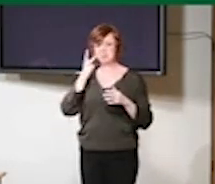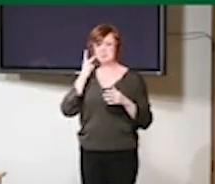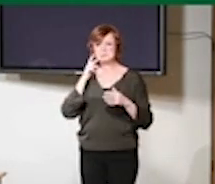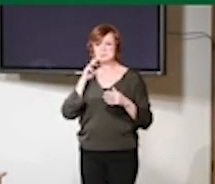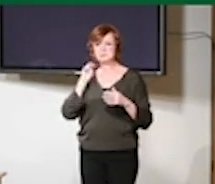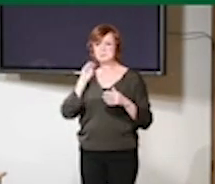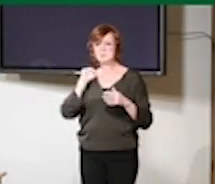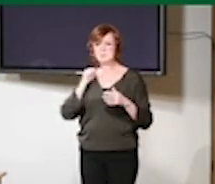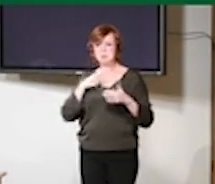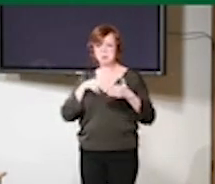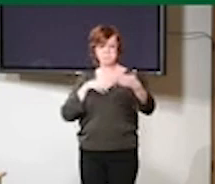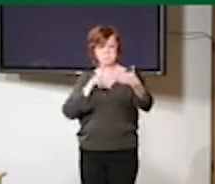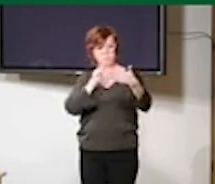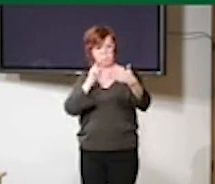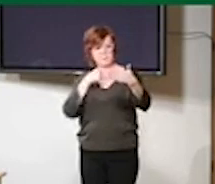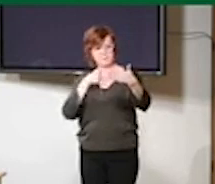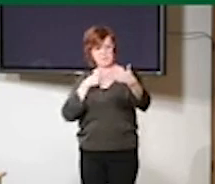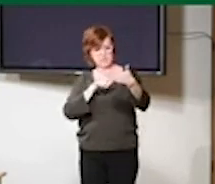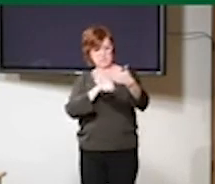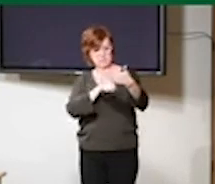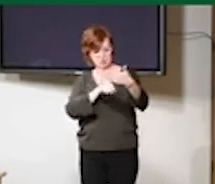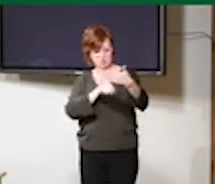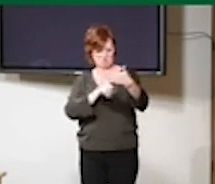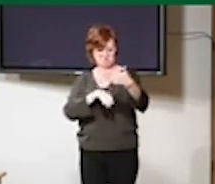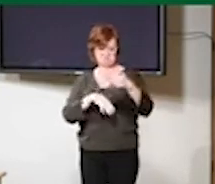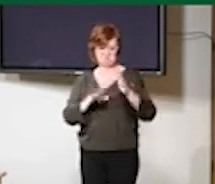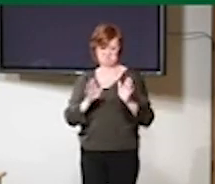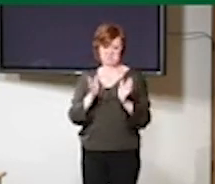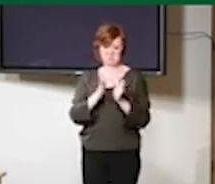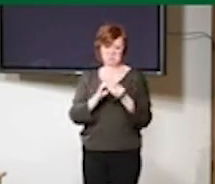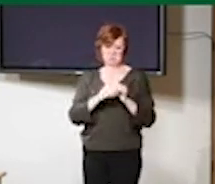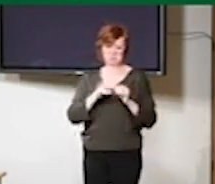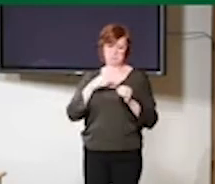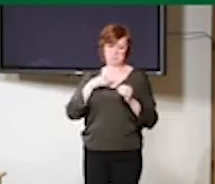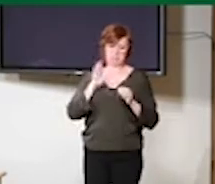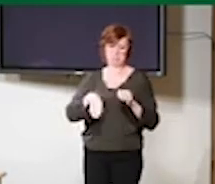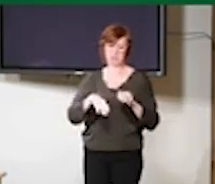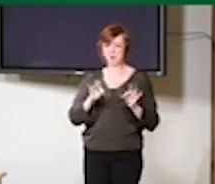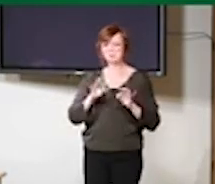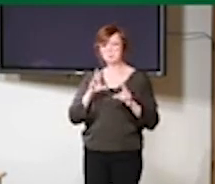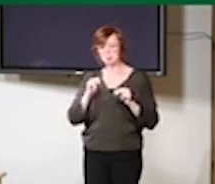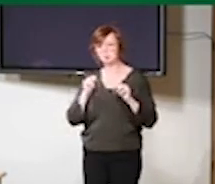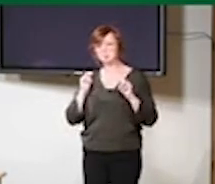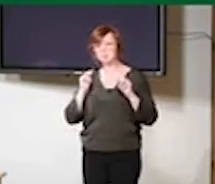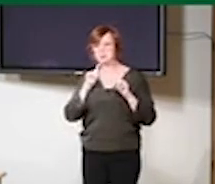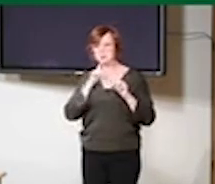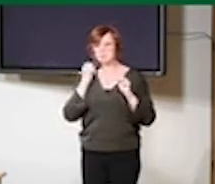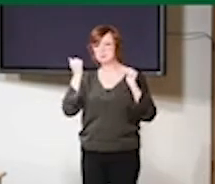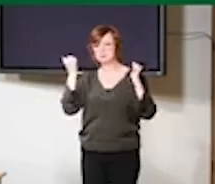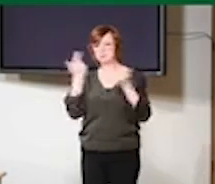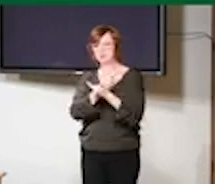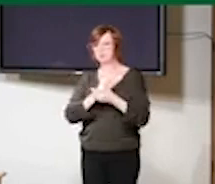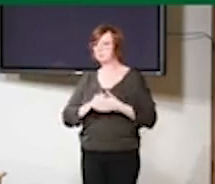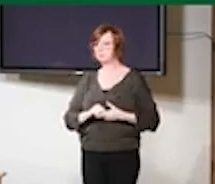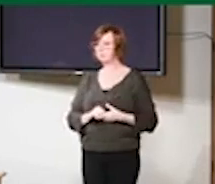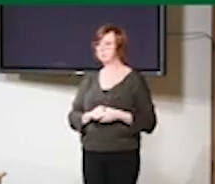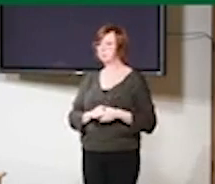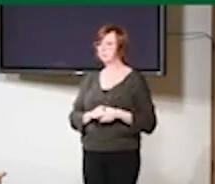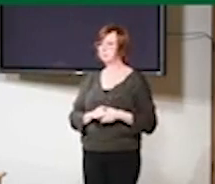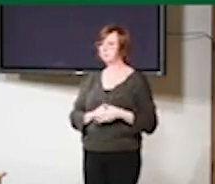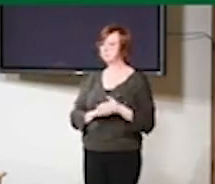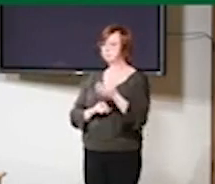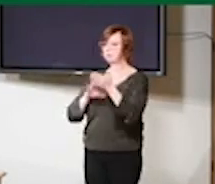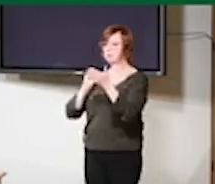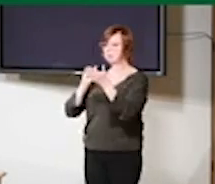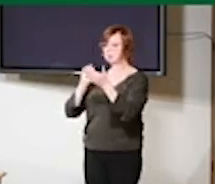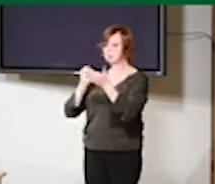are. We'll take our next question from the floor. Steph? Mr. Premier, are you concerned about the safety implications